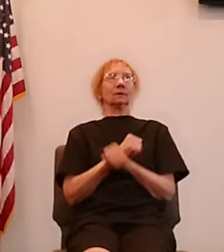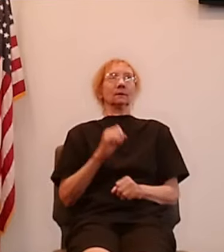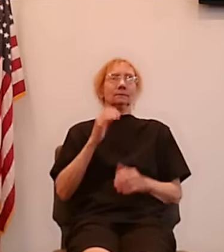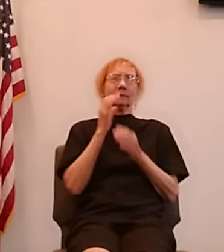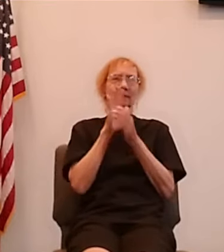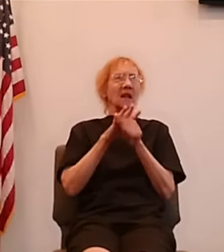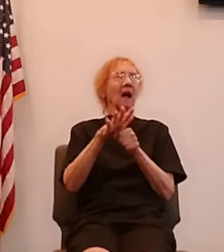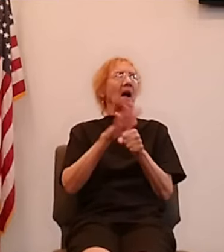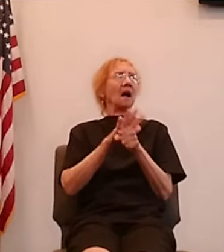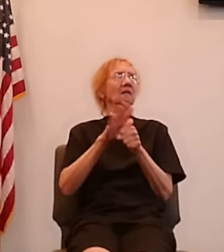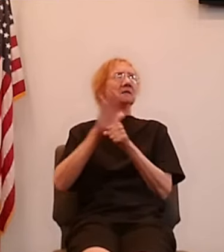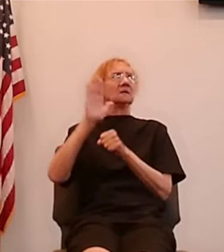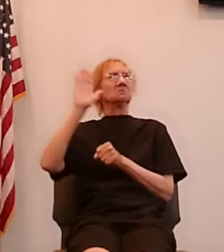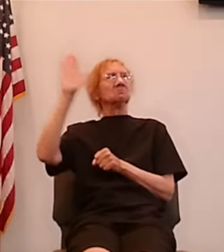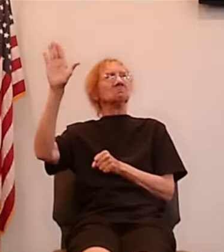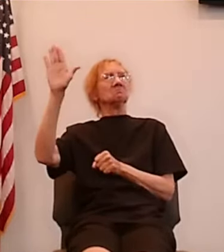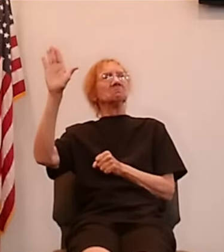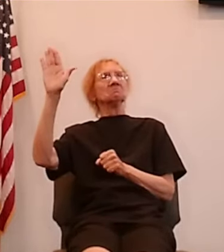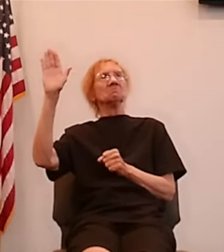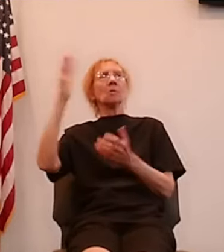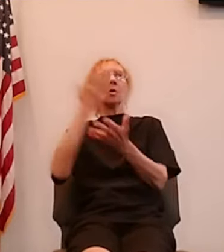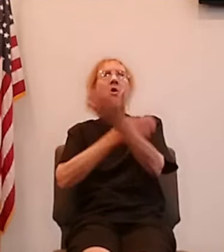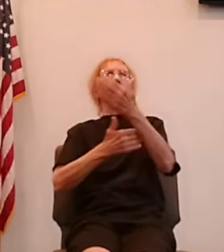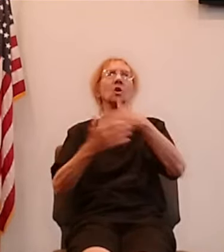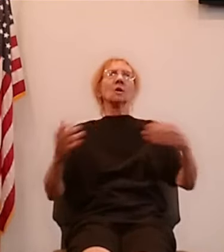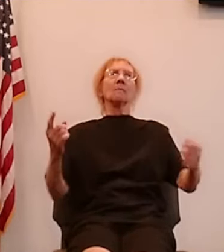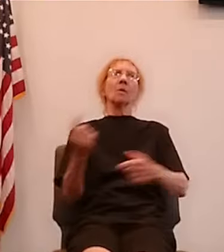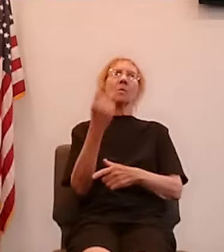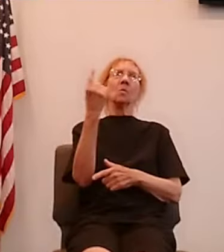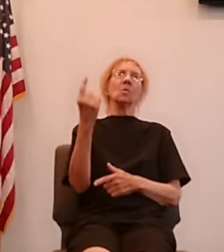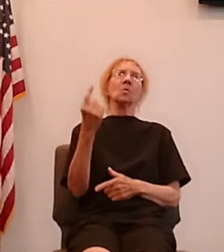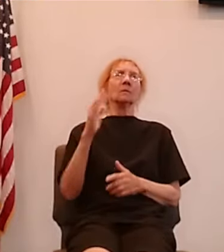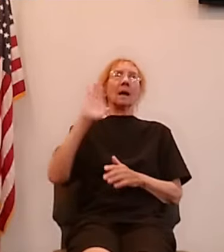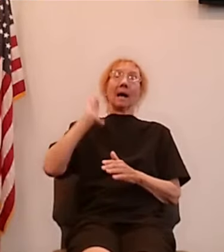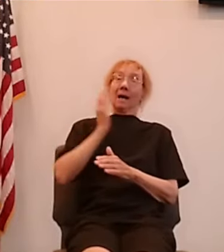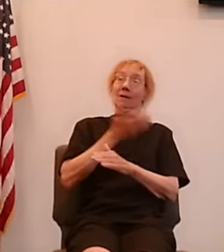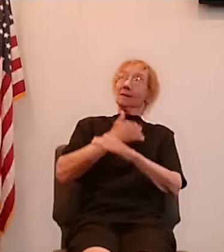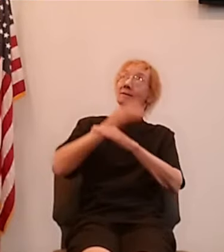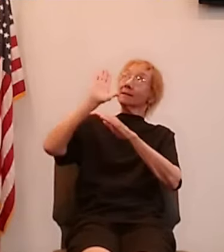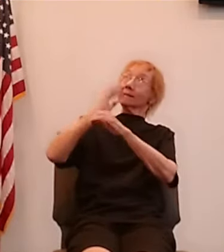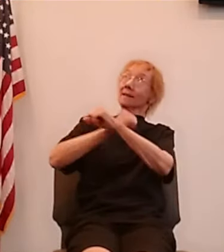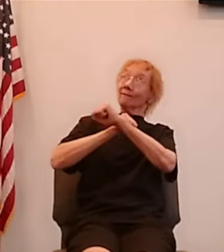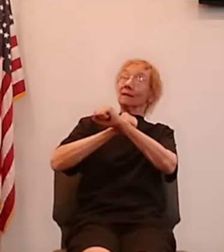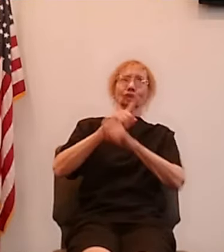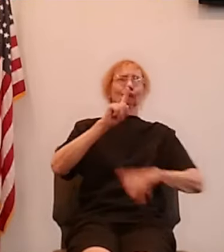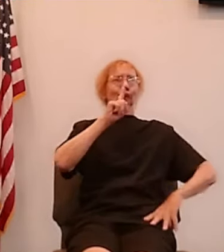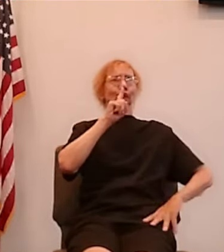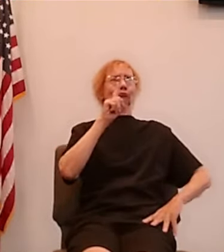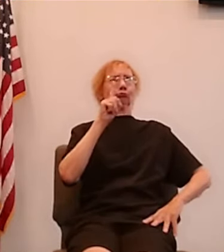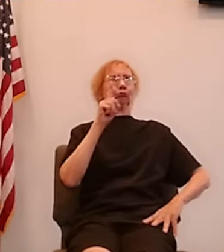Sufficient is thine arm alone, and our defense is sure.